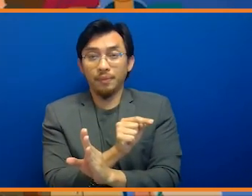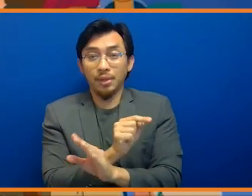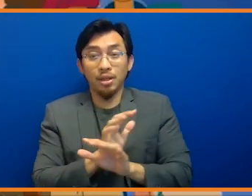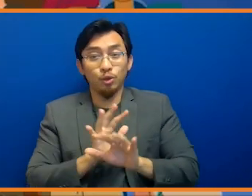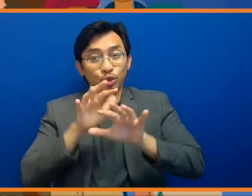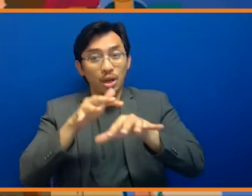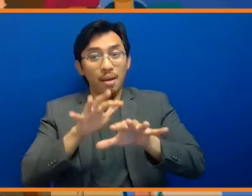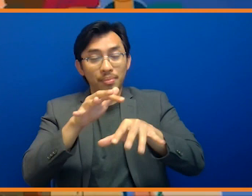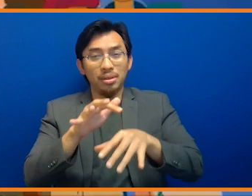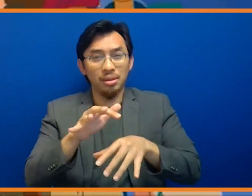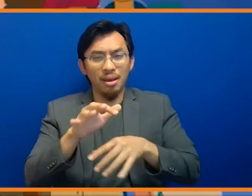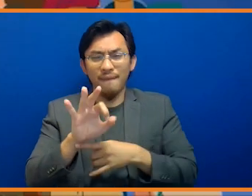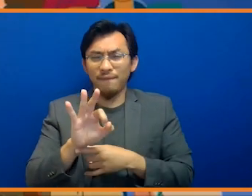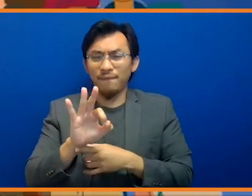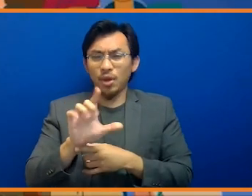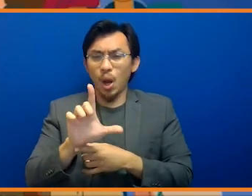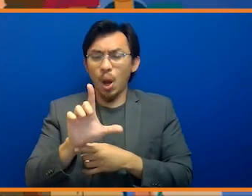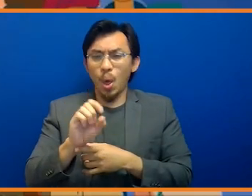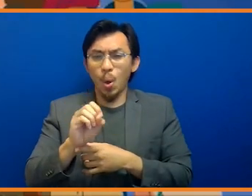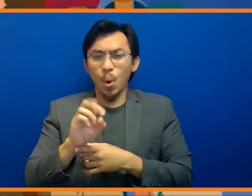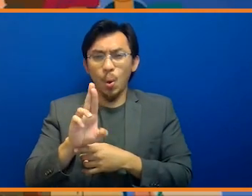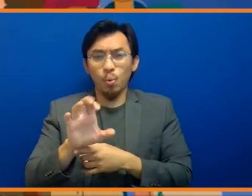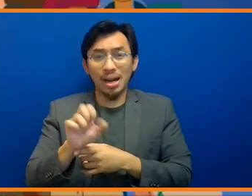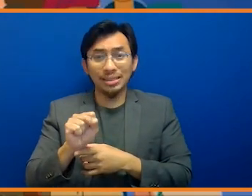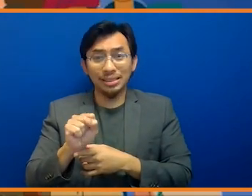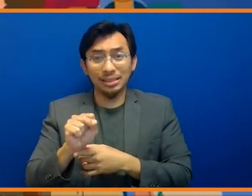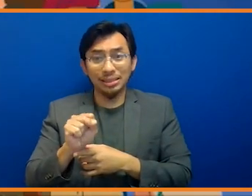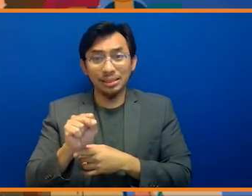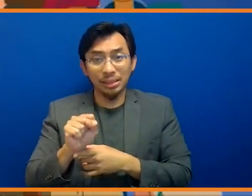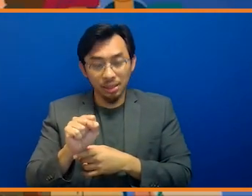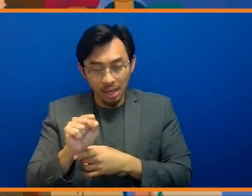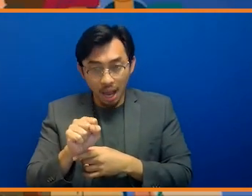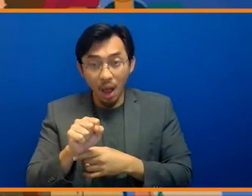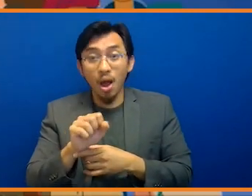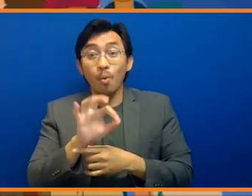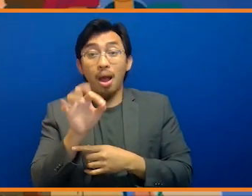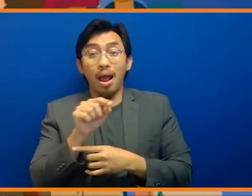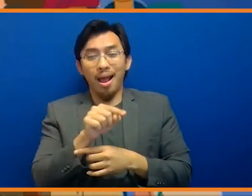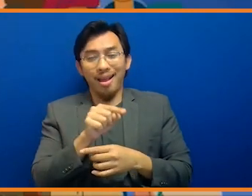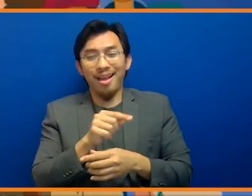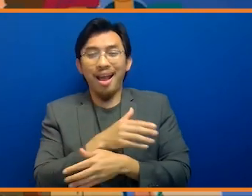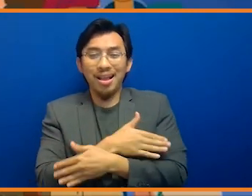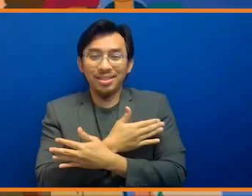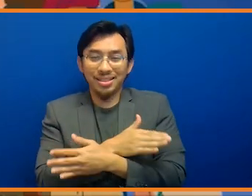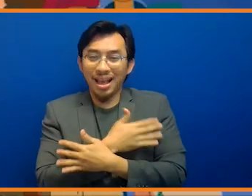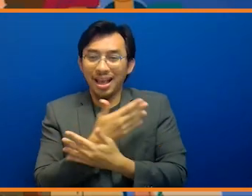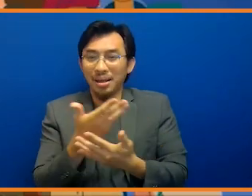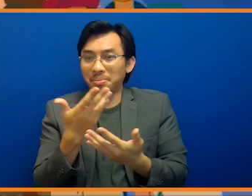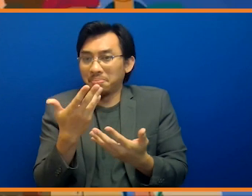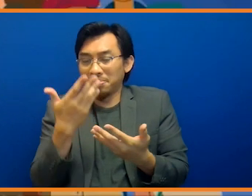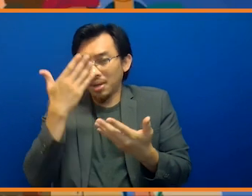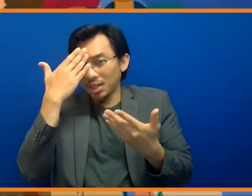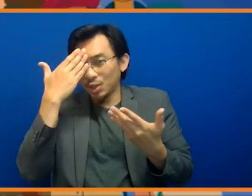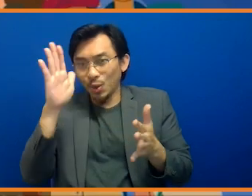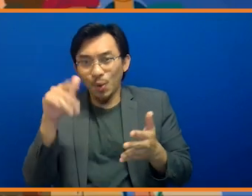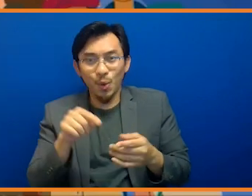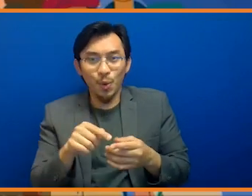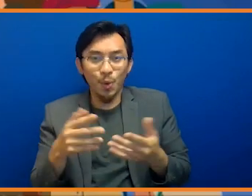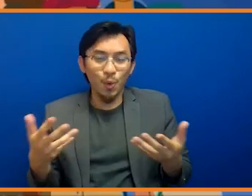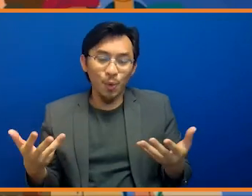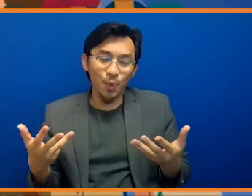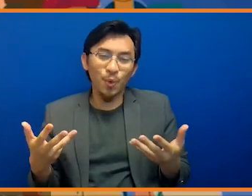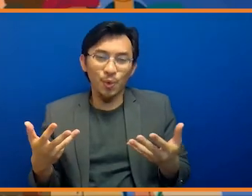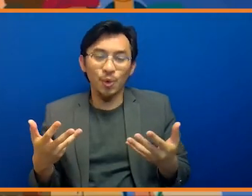recently tsunami at that time in Flores. But why we are in Aceh, don't know about that.